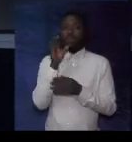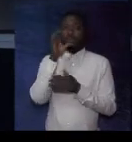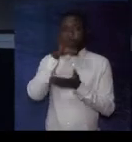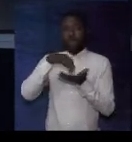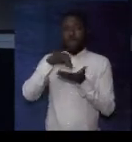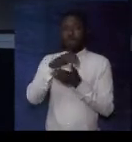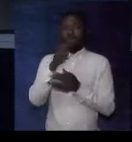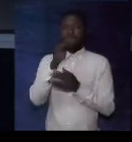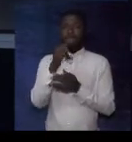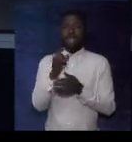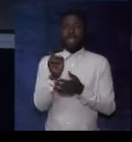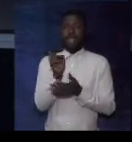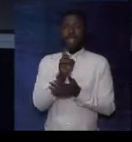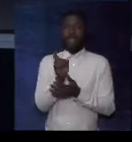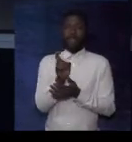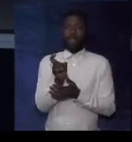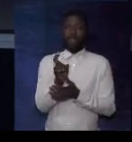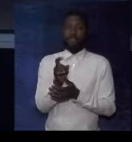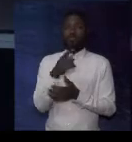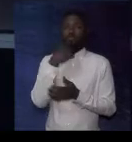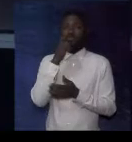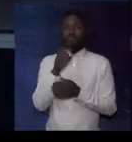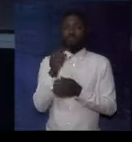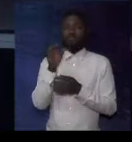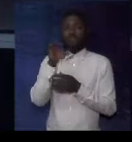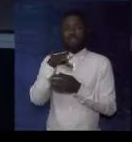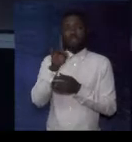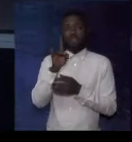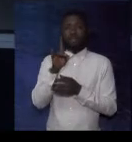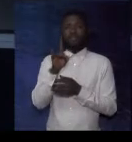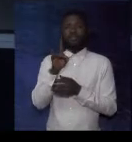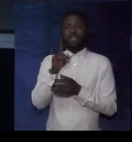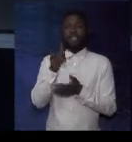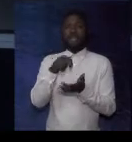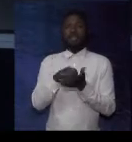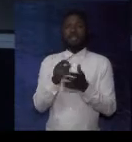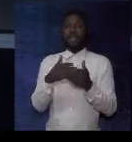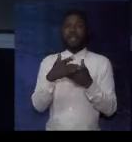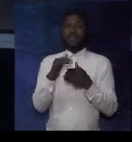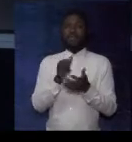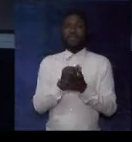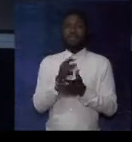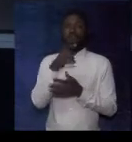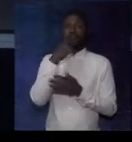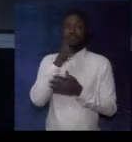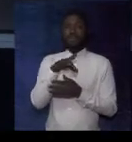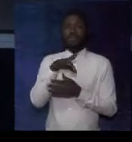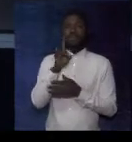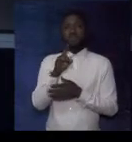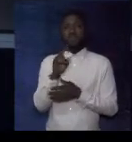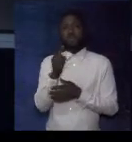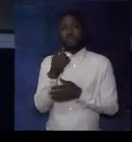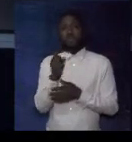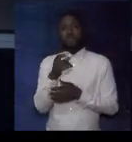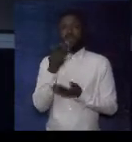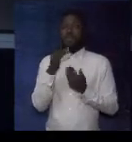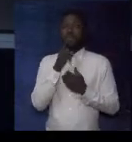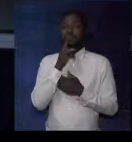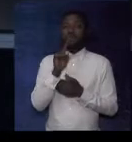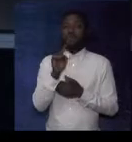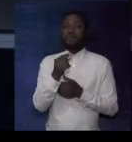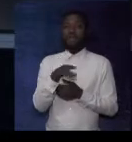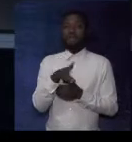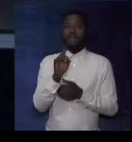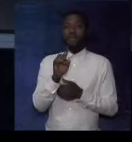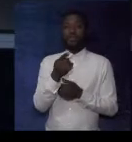the 100. After million, since you're coming backwards, you must look for thousand. And after thousand, you must look for ones. But you will